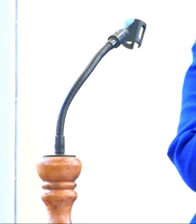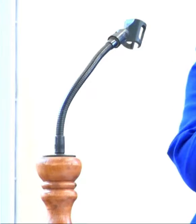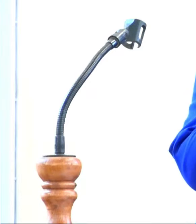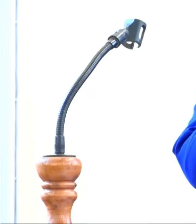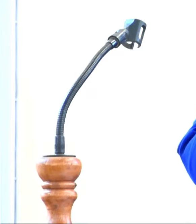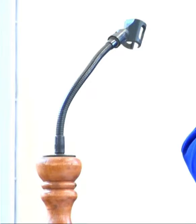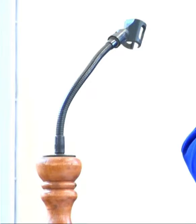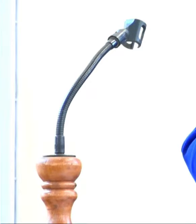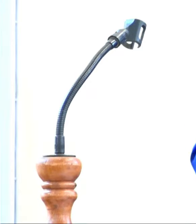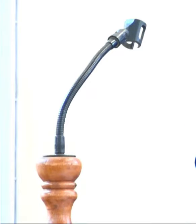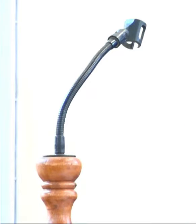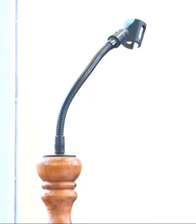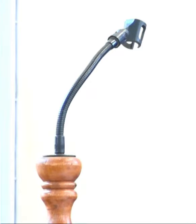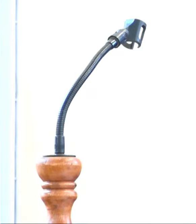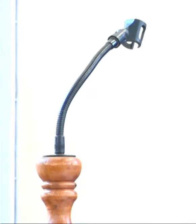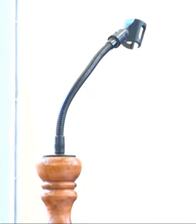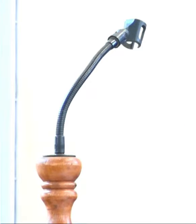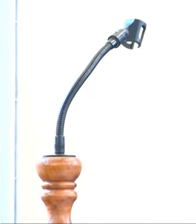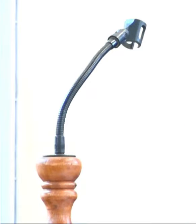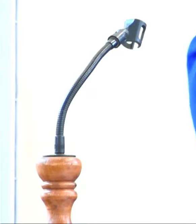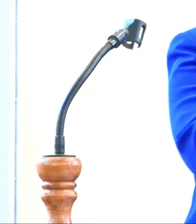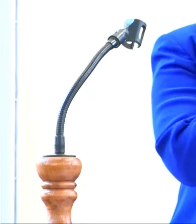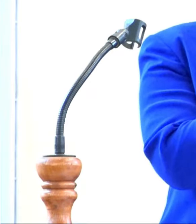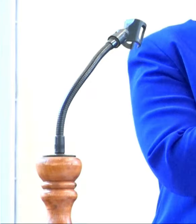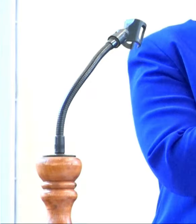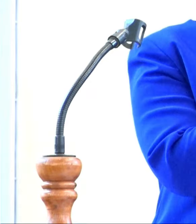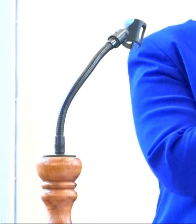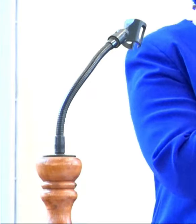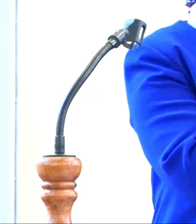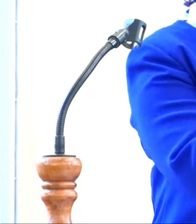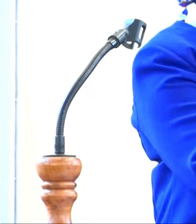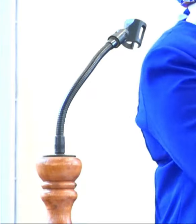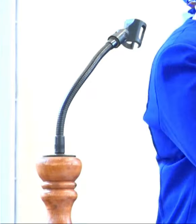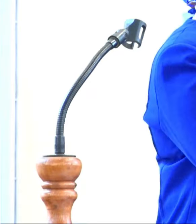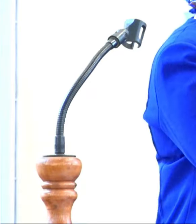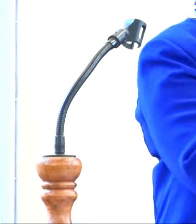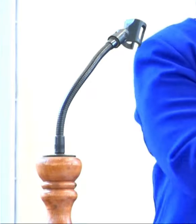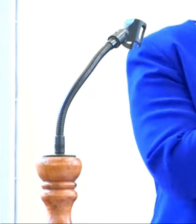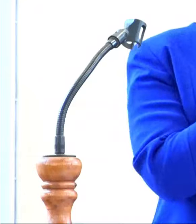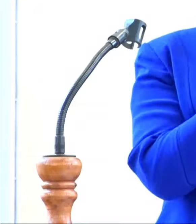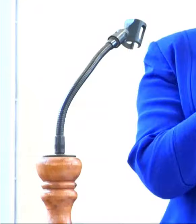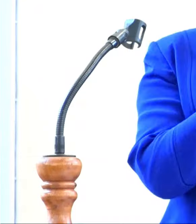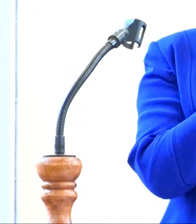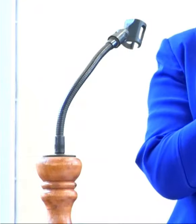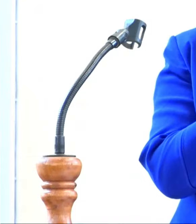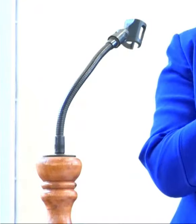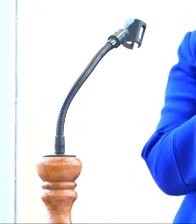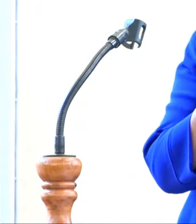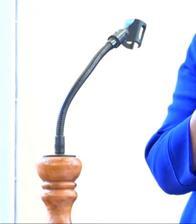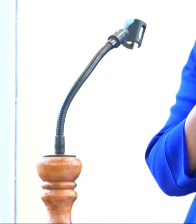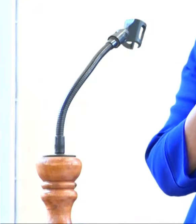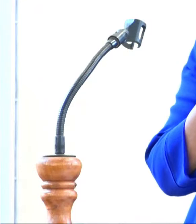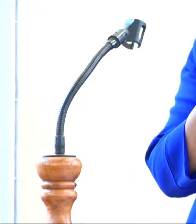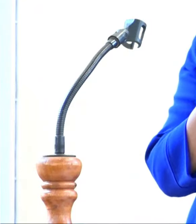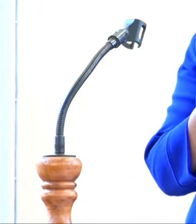second service. And so even as we think and even look into the word that the Lord has given us today. Nimesema jina